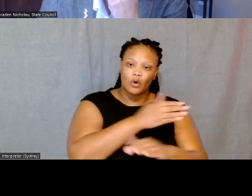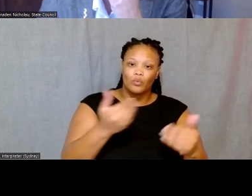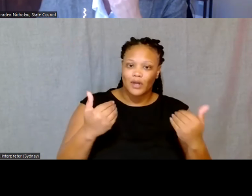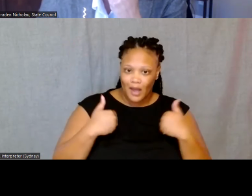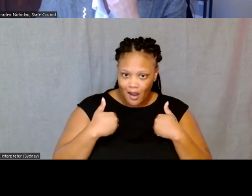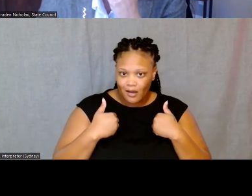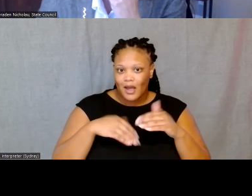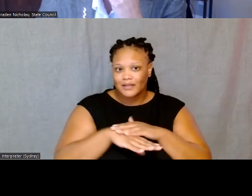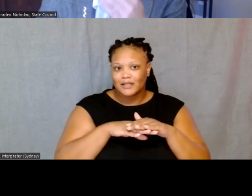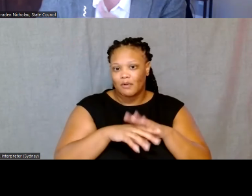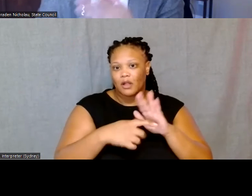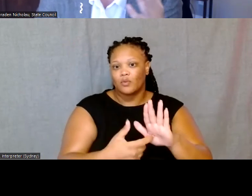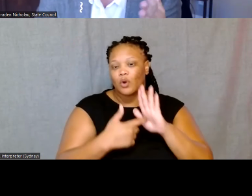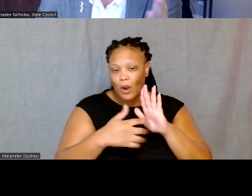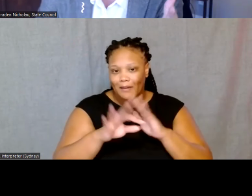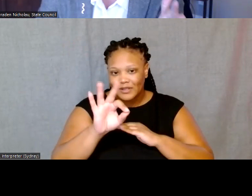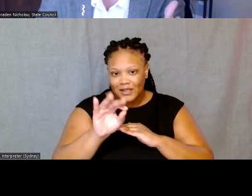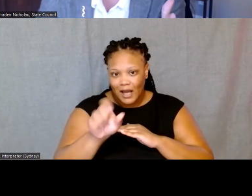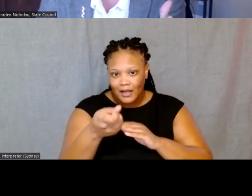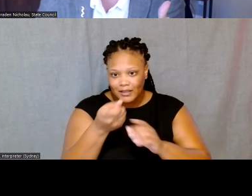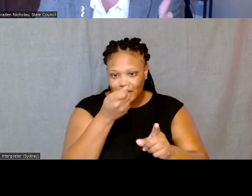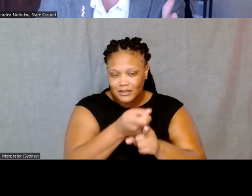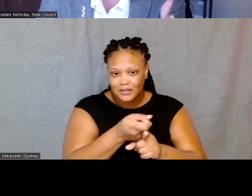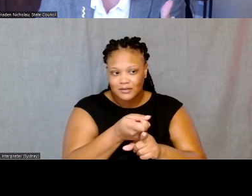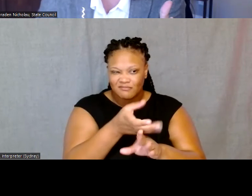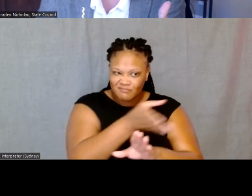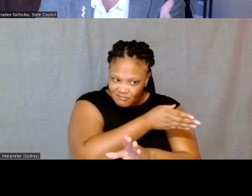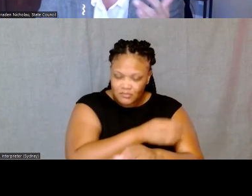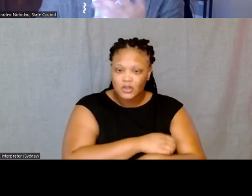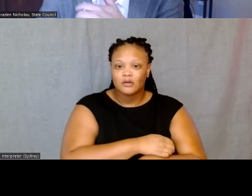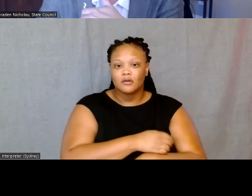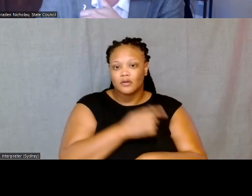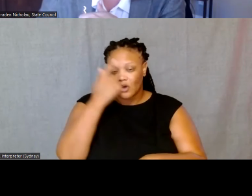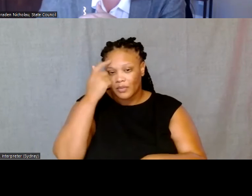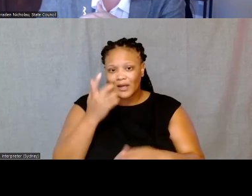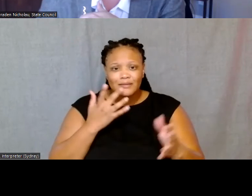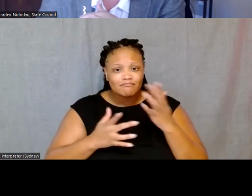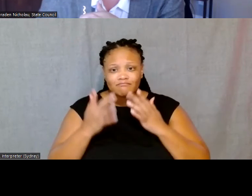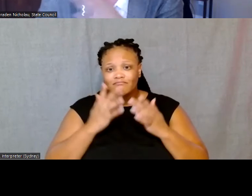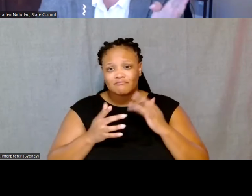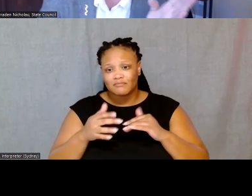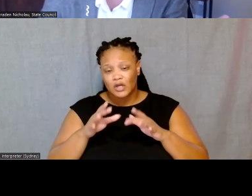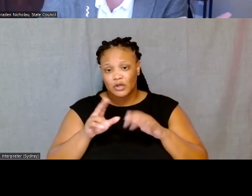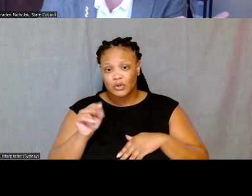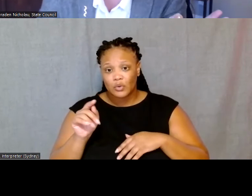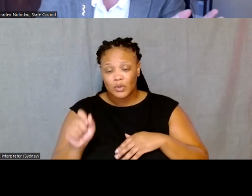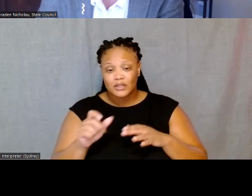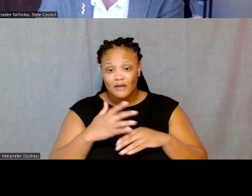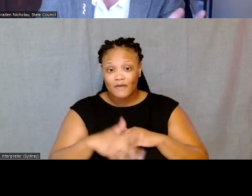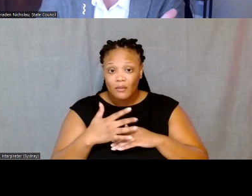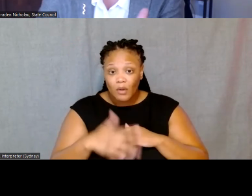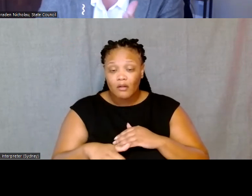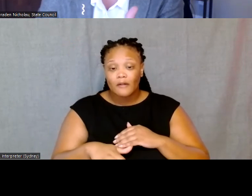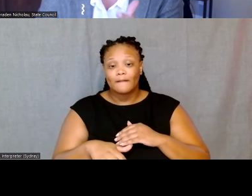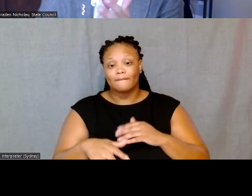90s. So because there are so few units of accessible housing, there's a lot of Californians with disabilities of all kinds